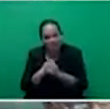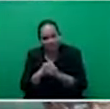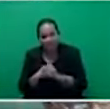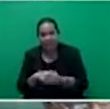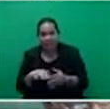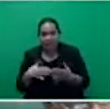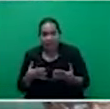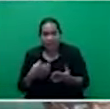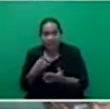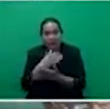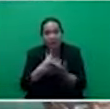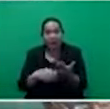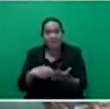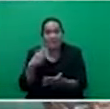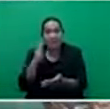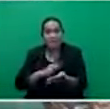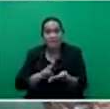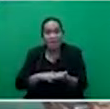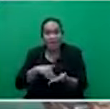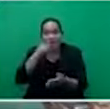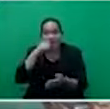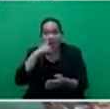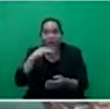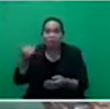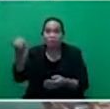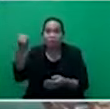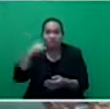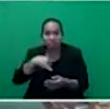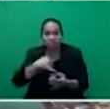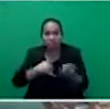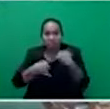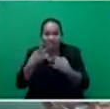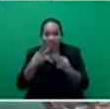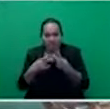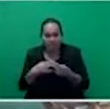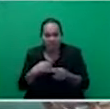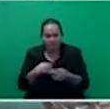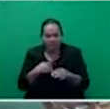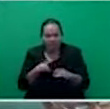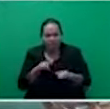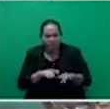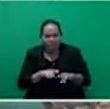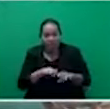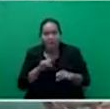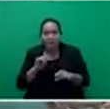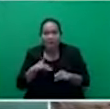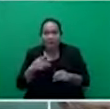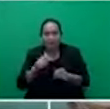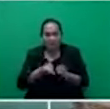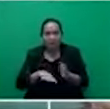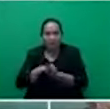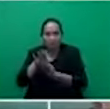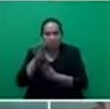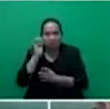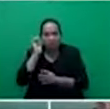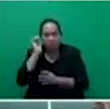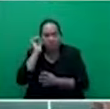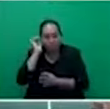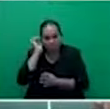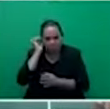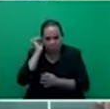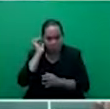come to about 500,000 tourists. That is a boom. We're obviously from a low base, but it is a boom, sir. Mr. Speaker, sir, and they